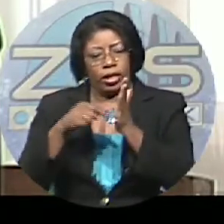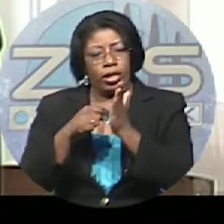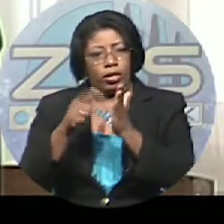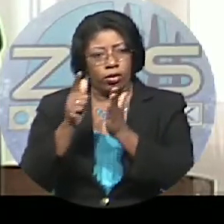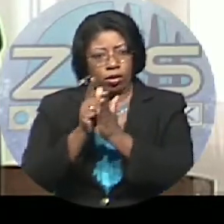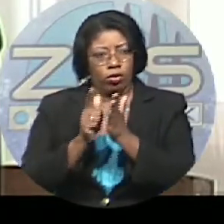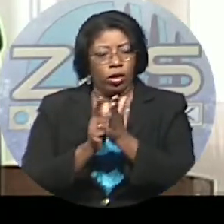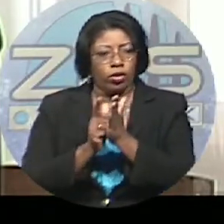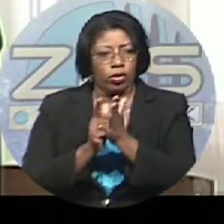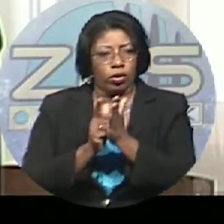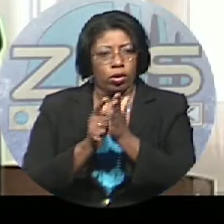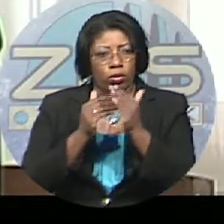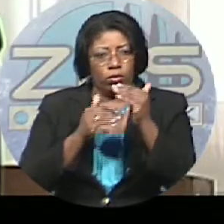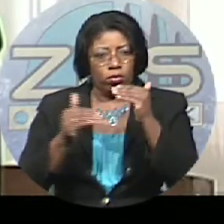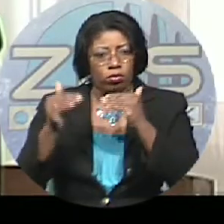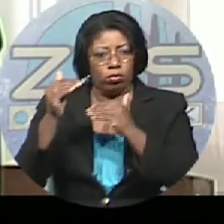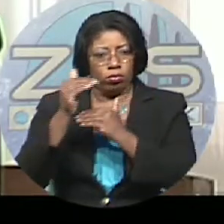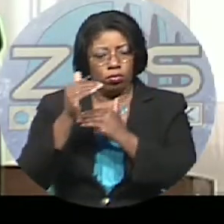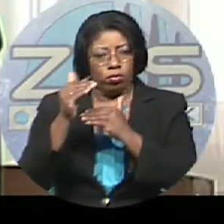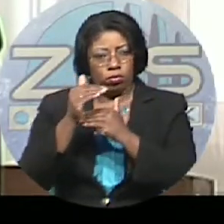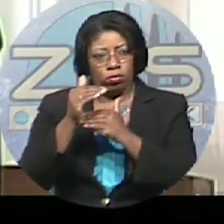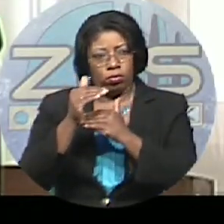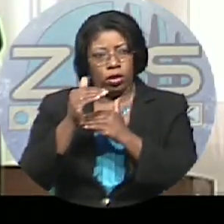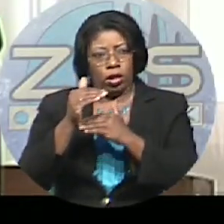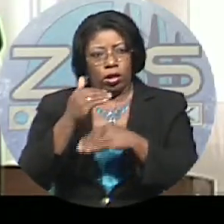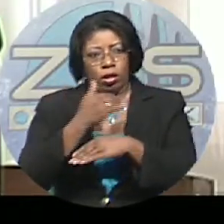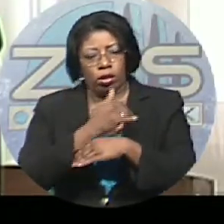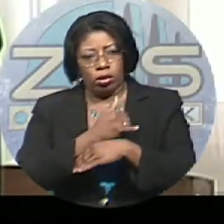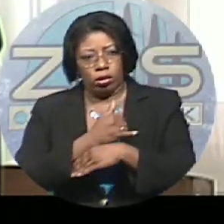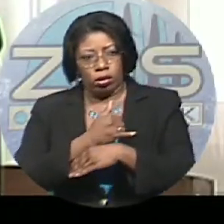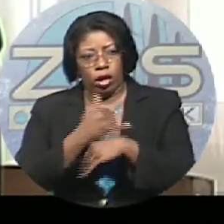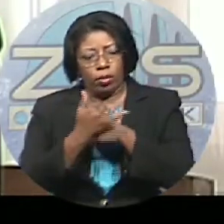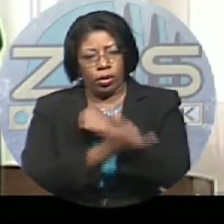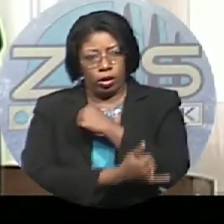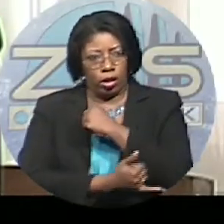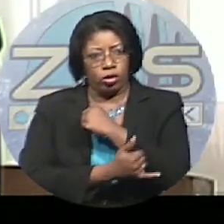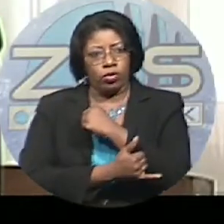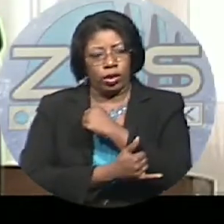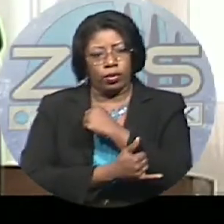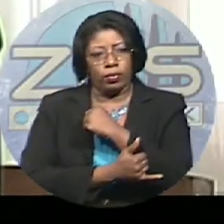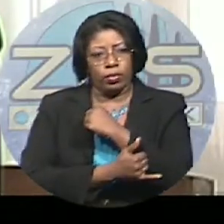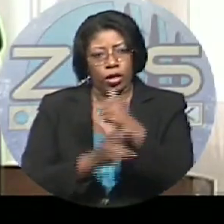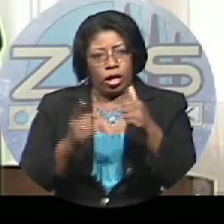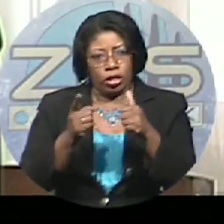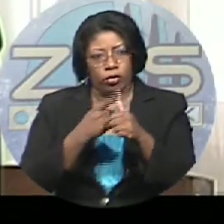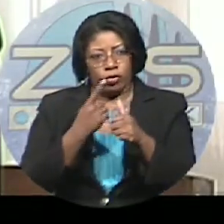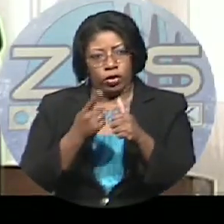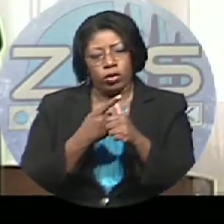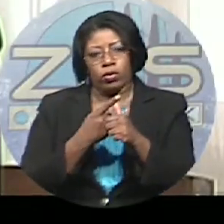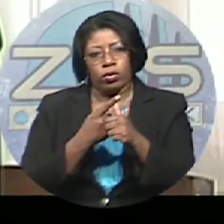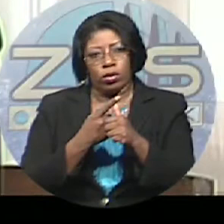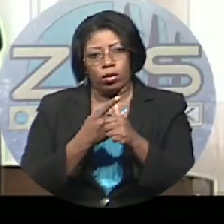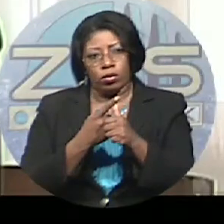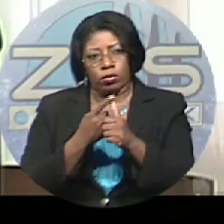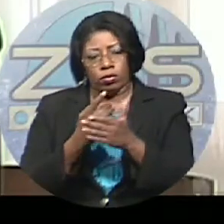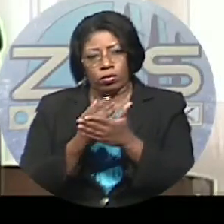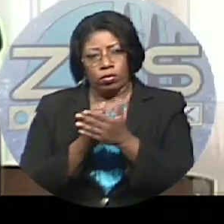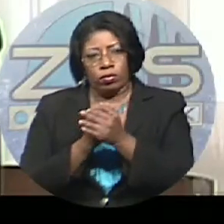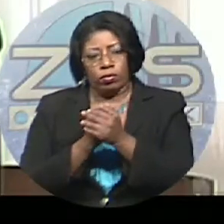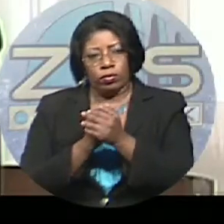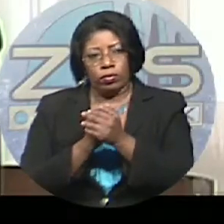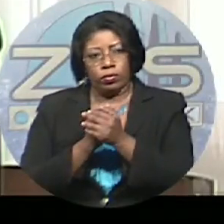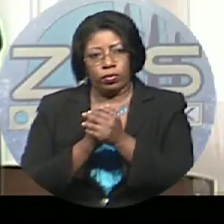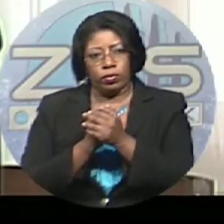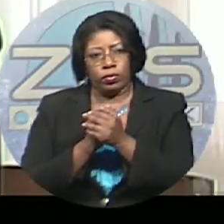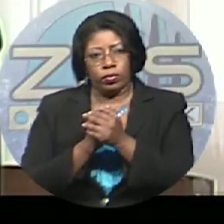further enhance our reputation, both here and abroad, as a first-class financial jurisdiction.